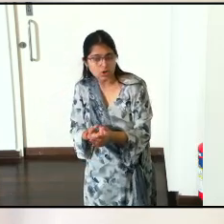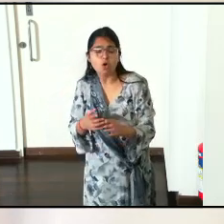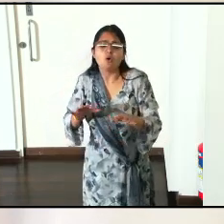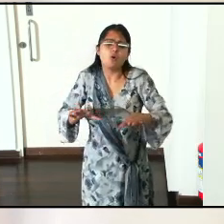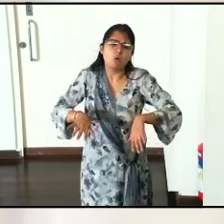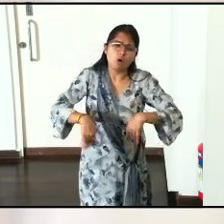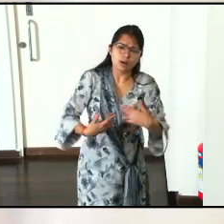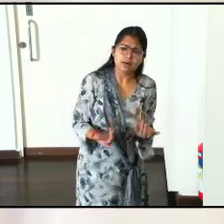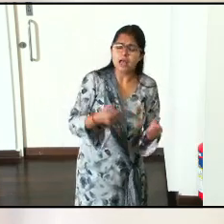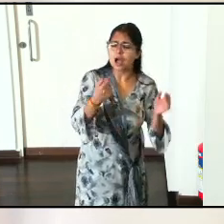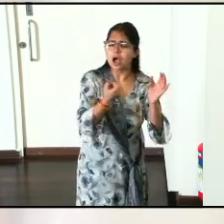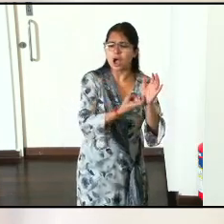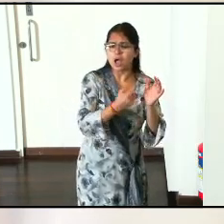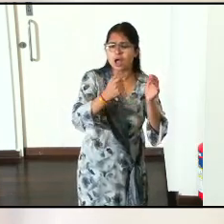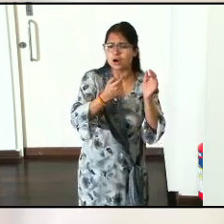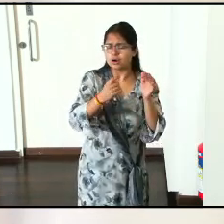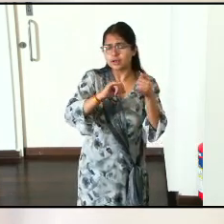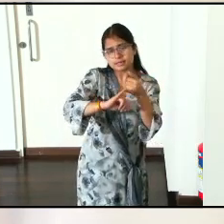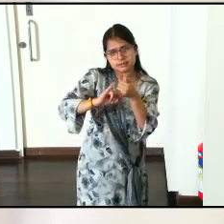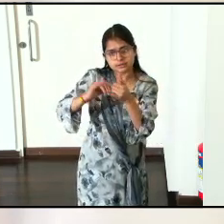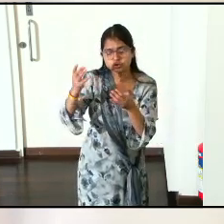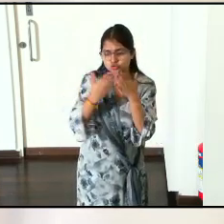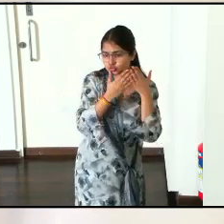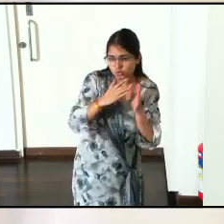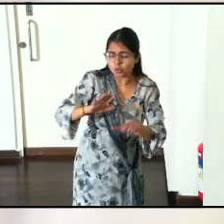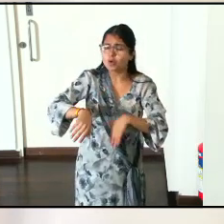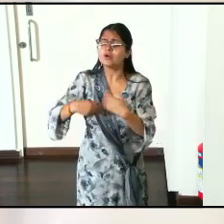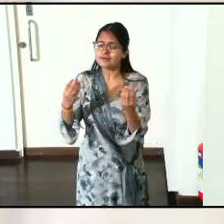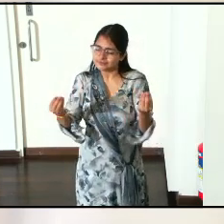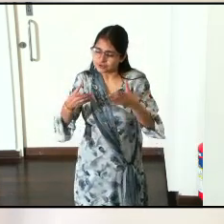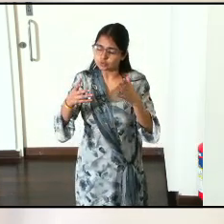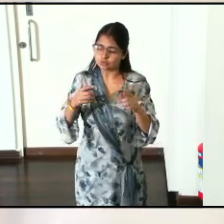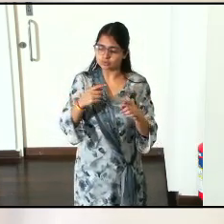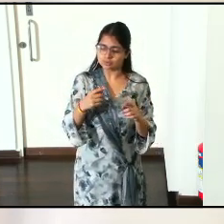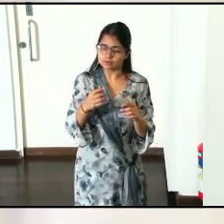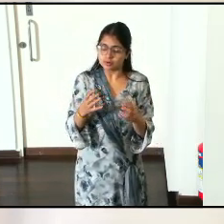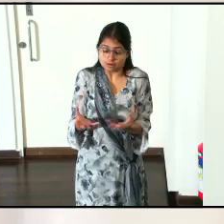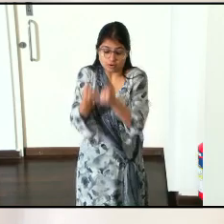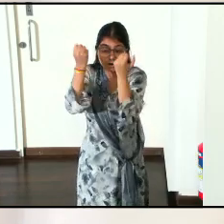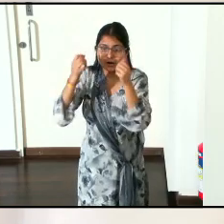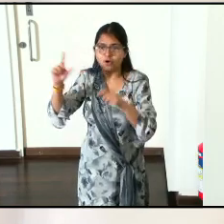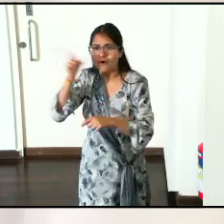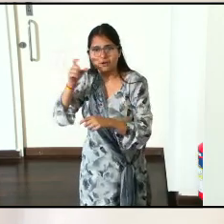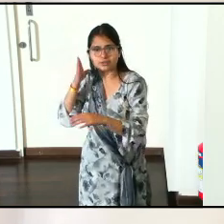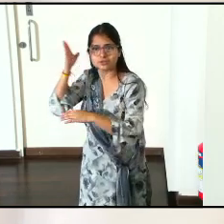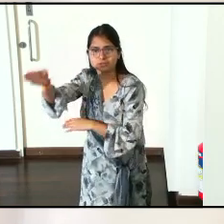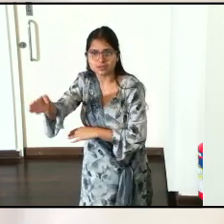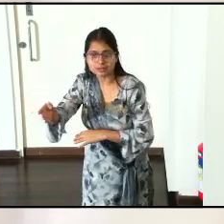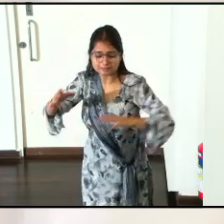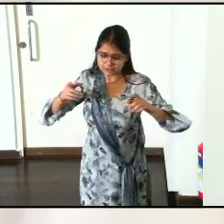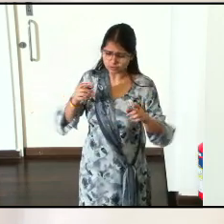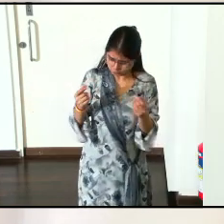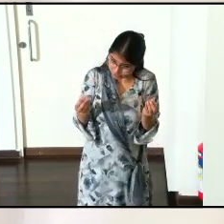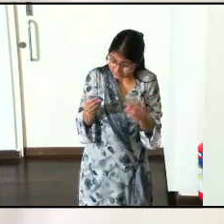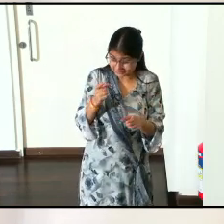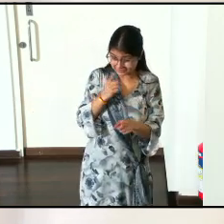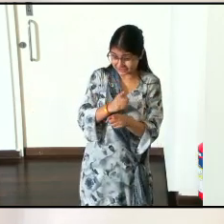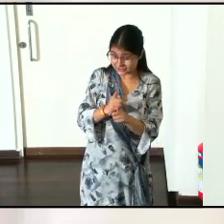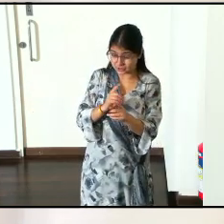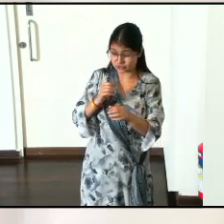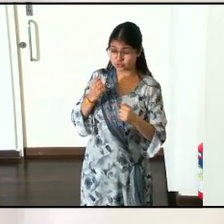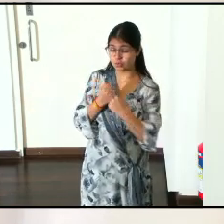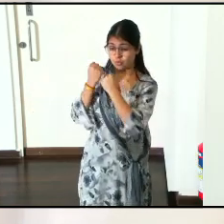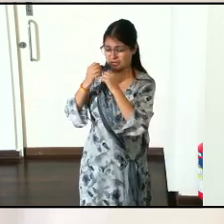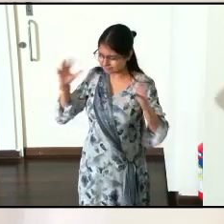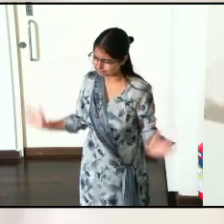to college. They would have had one or two good teachers who would have pushed them. And then coming to spaces like